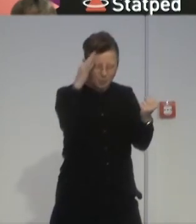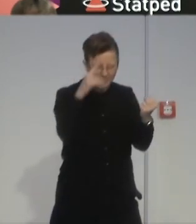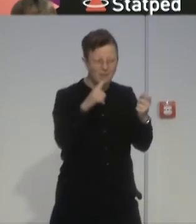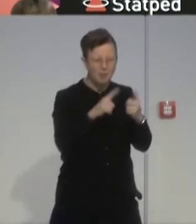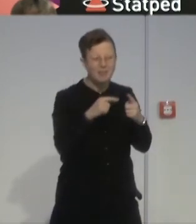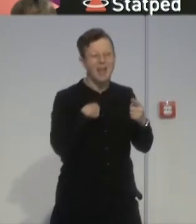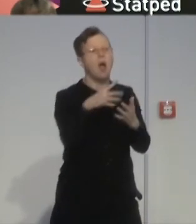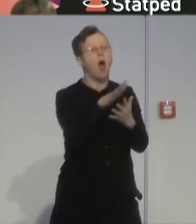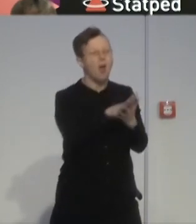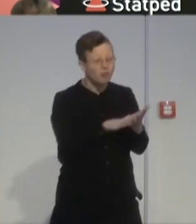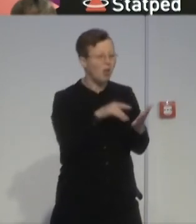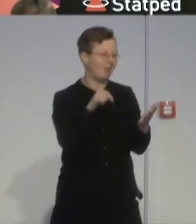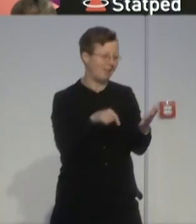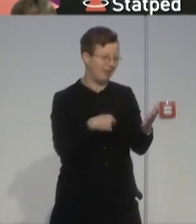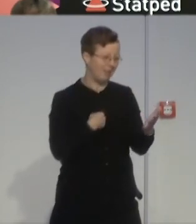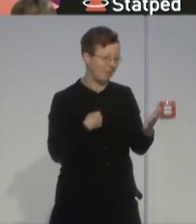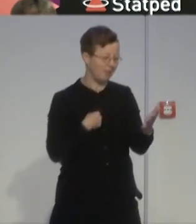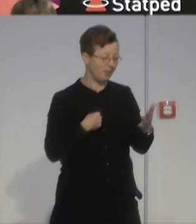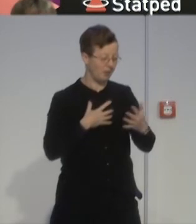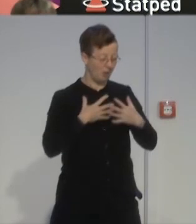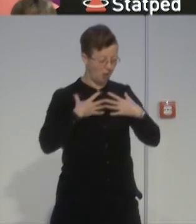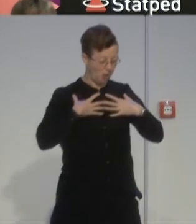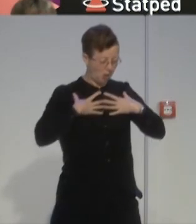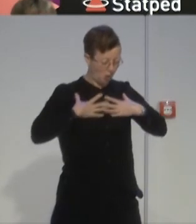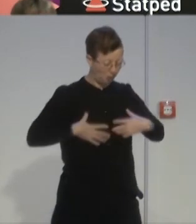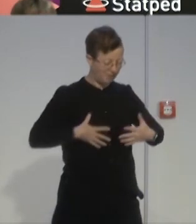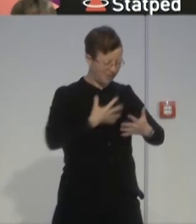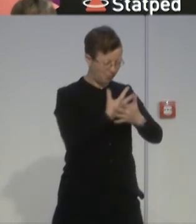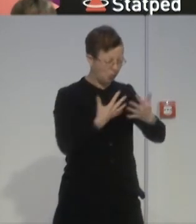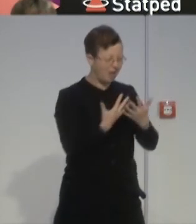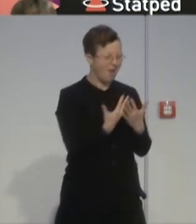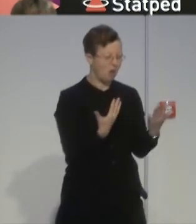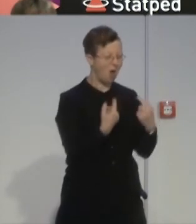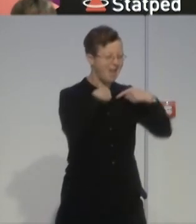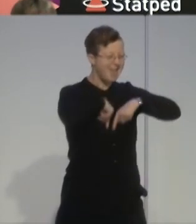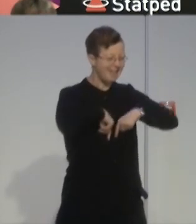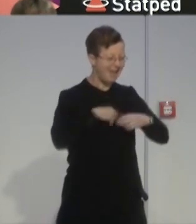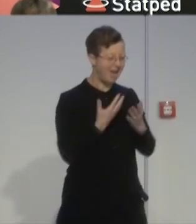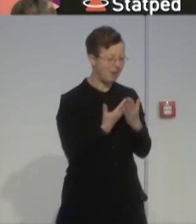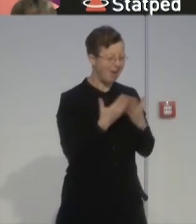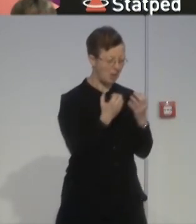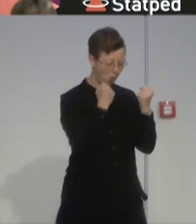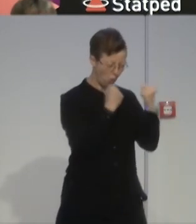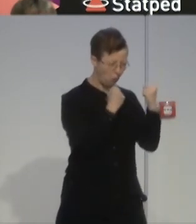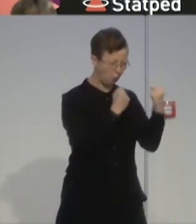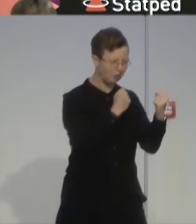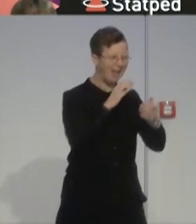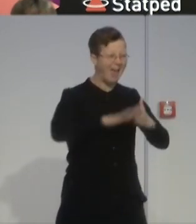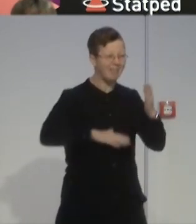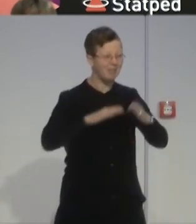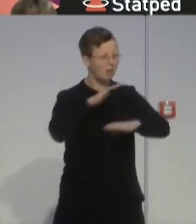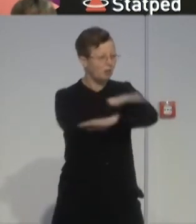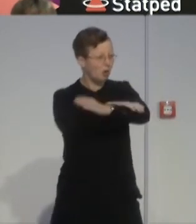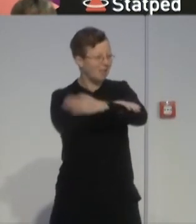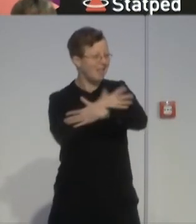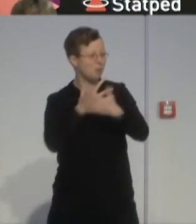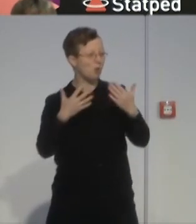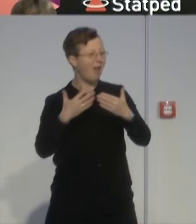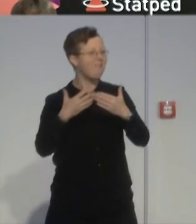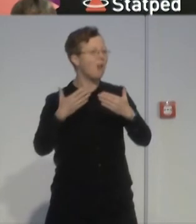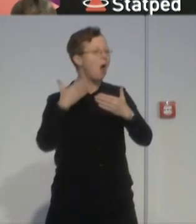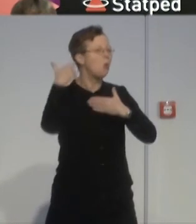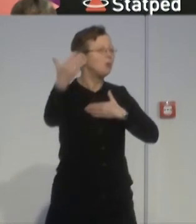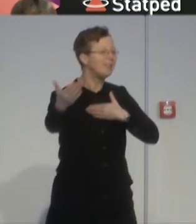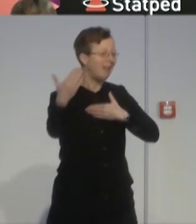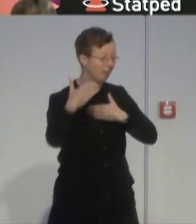an assumption here. The bodily languaging from within is more robust than the tactile languaging from the outside. And it means that